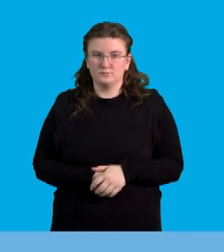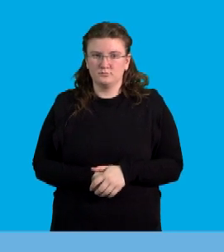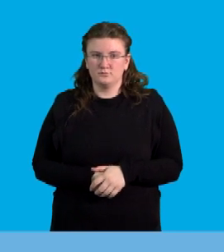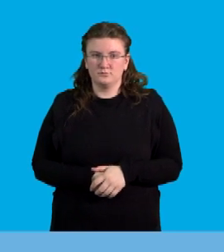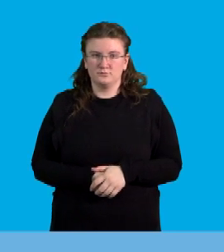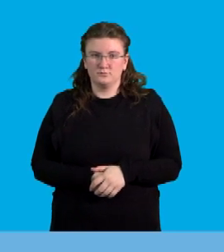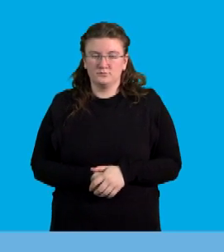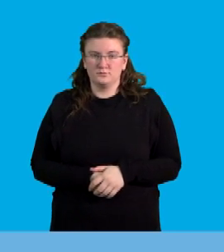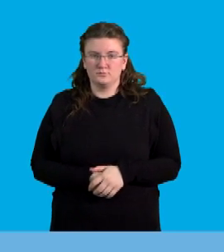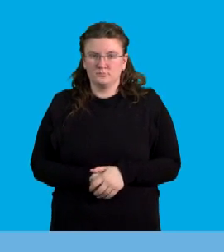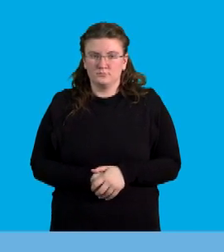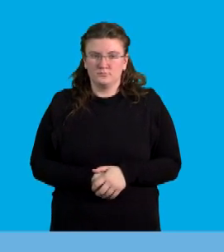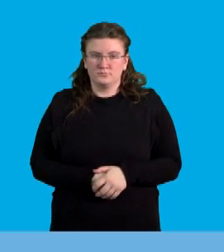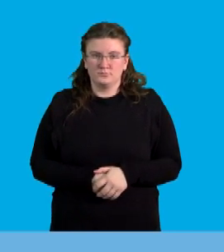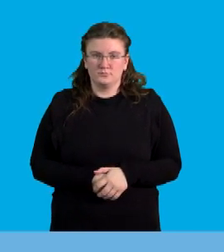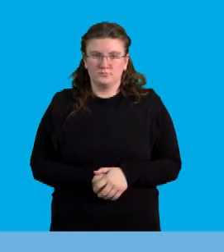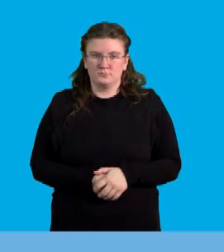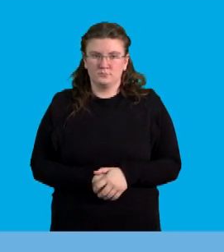are